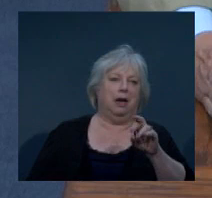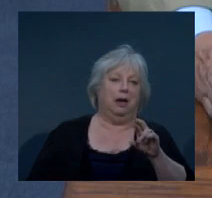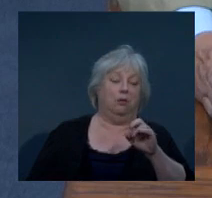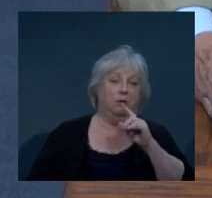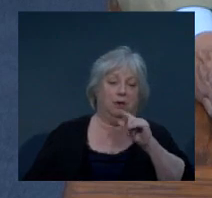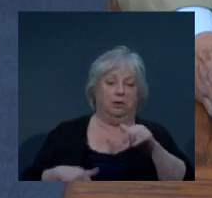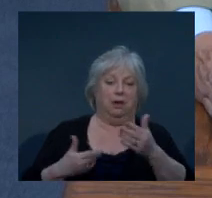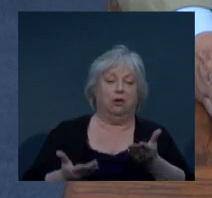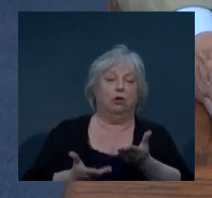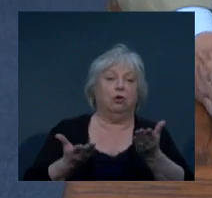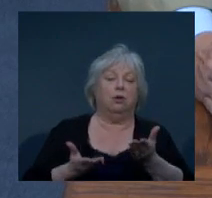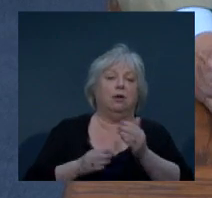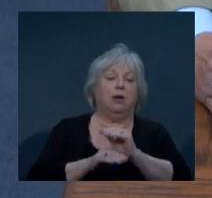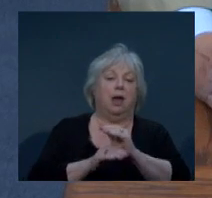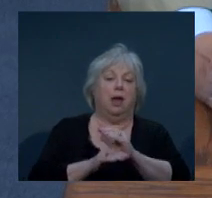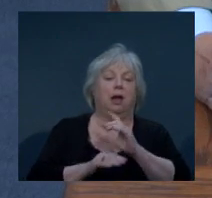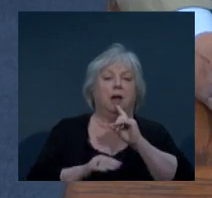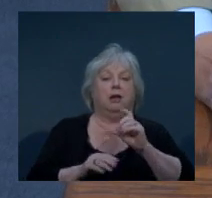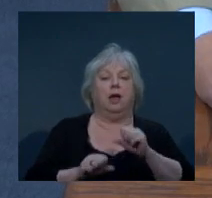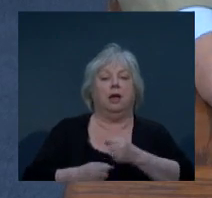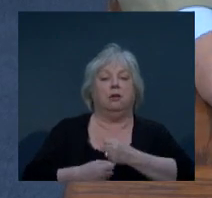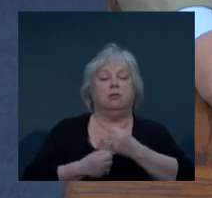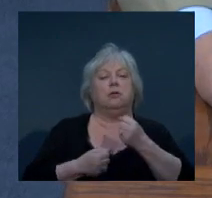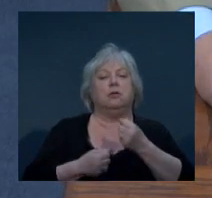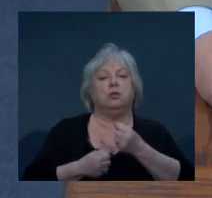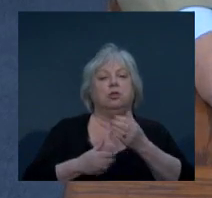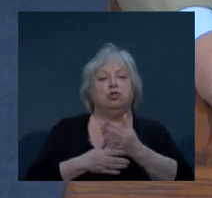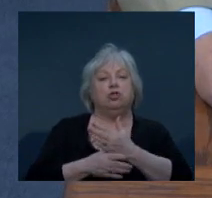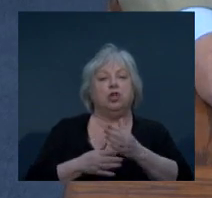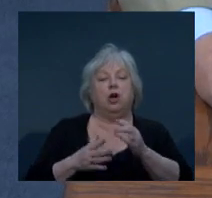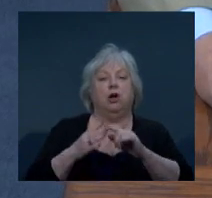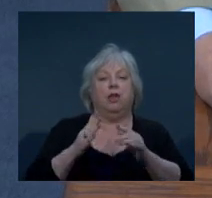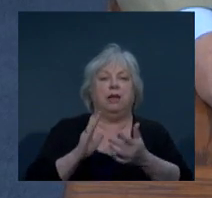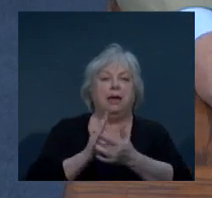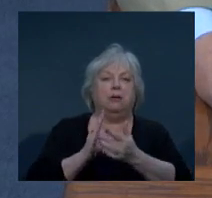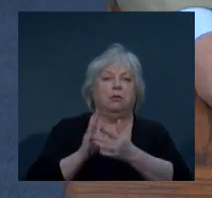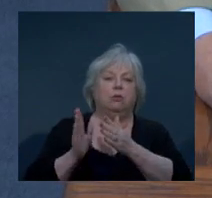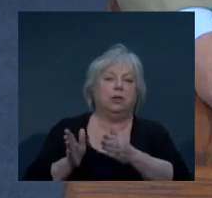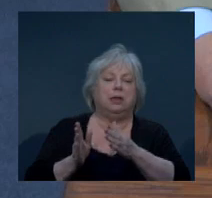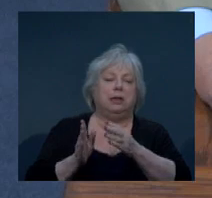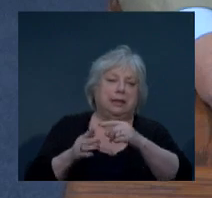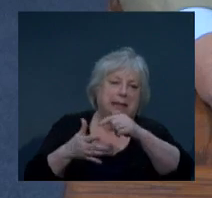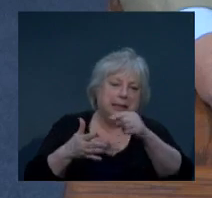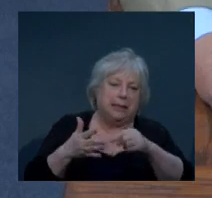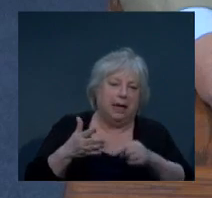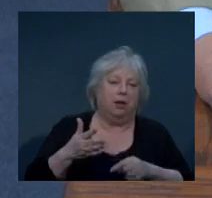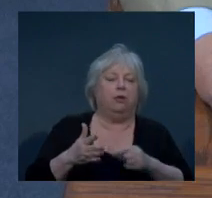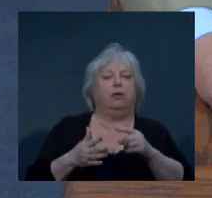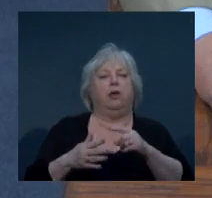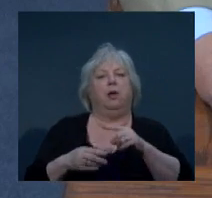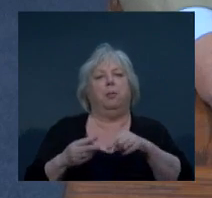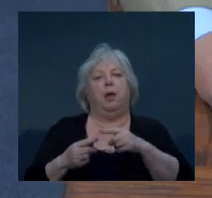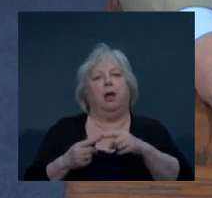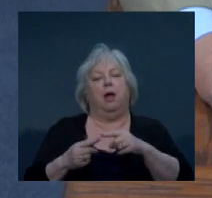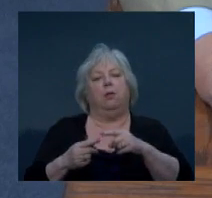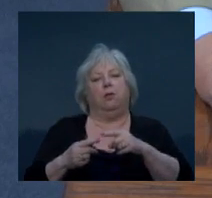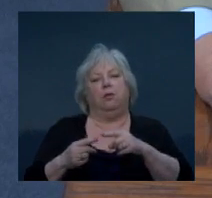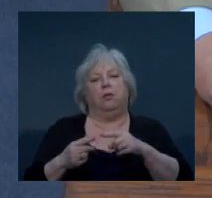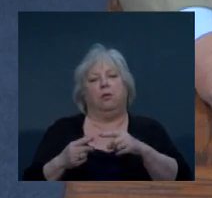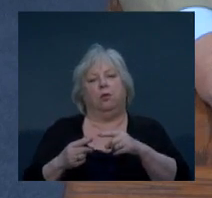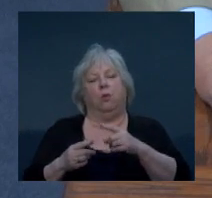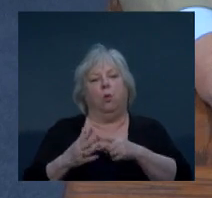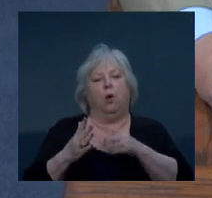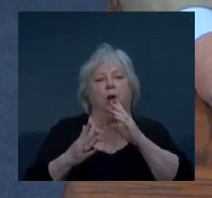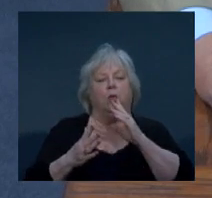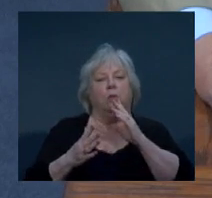happy to share with you the details, the technical details of what's been done to ensure that this